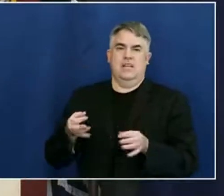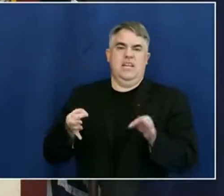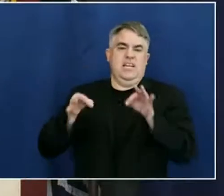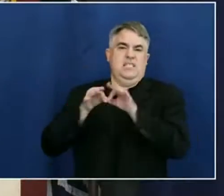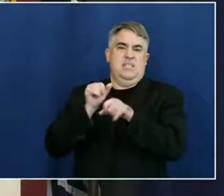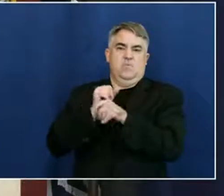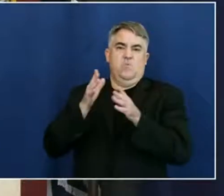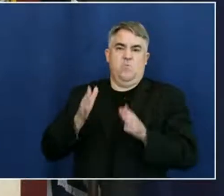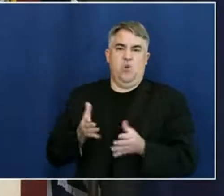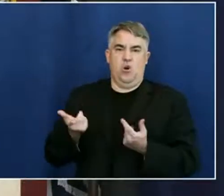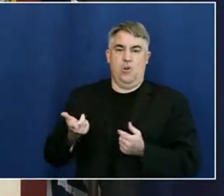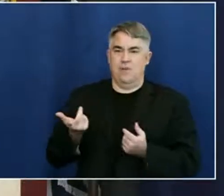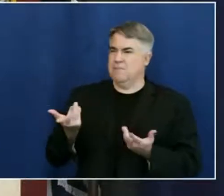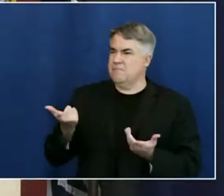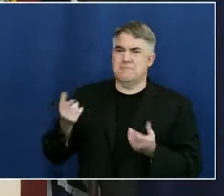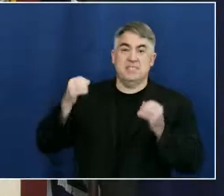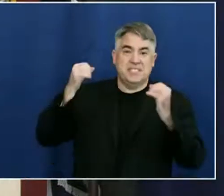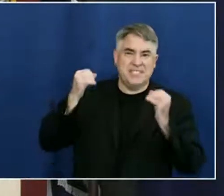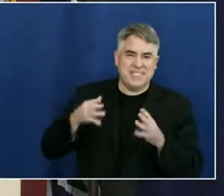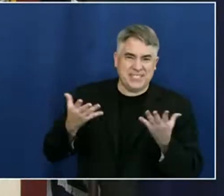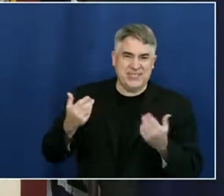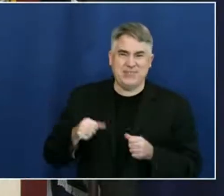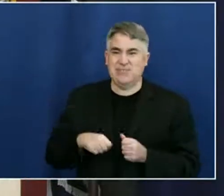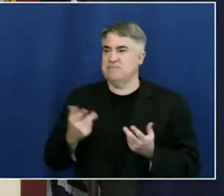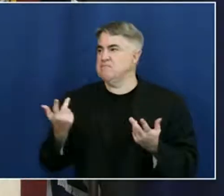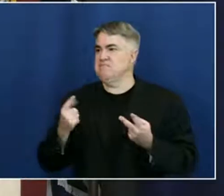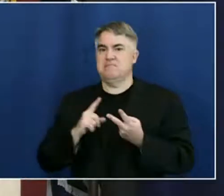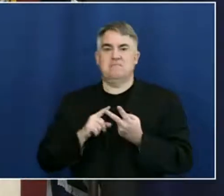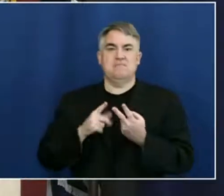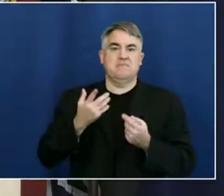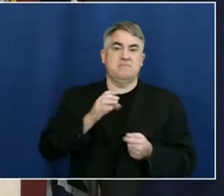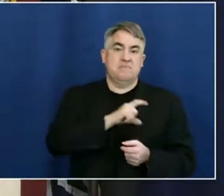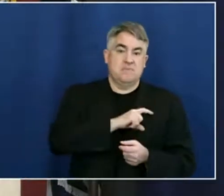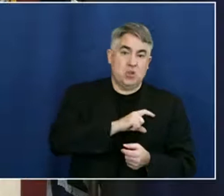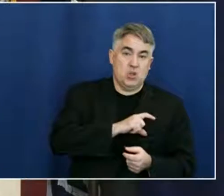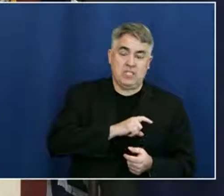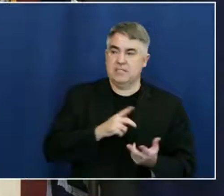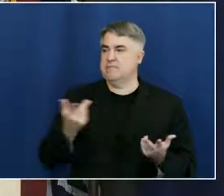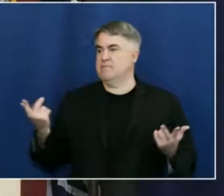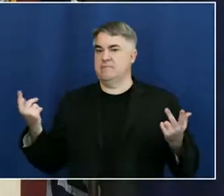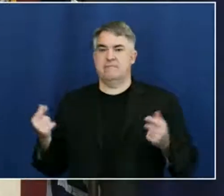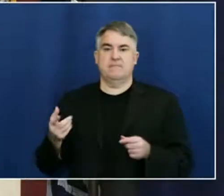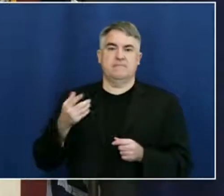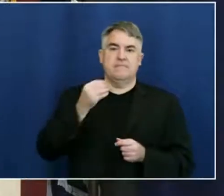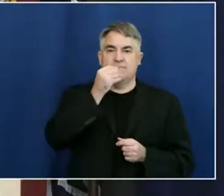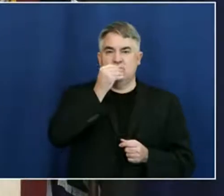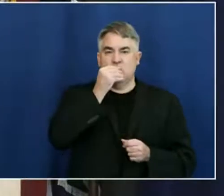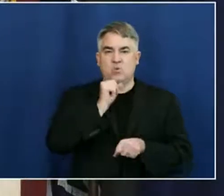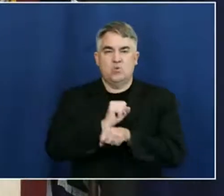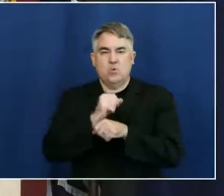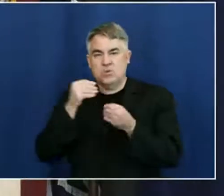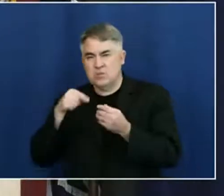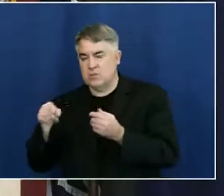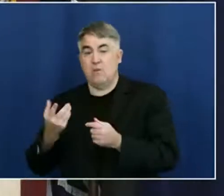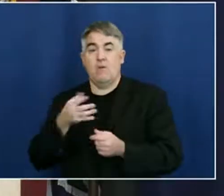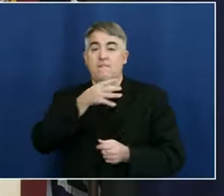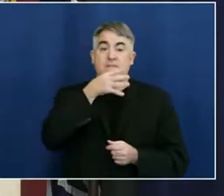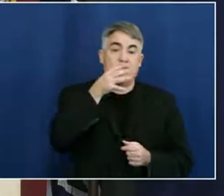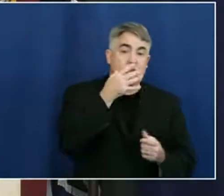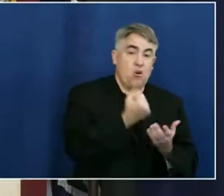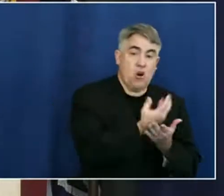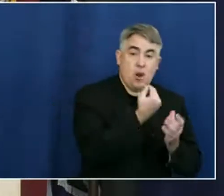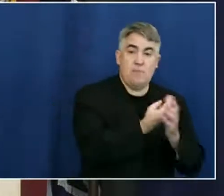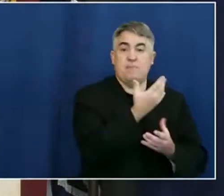that being teachers, educators, law enforcement, and food and agricultural workers. And we want to get there, and we want to get there as